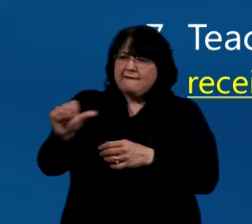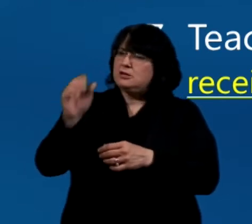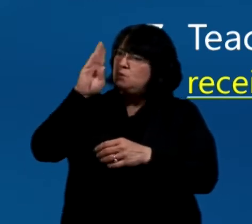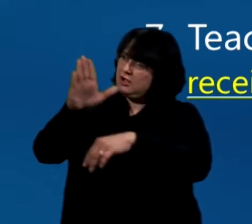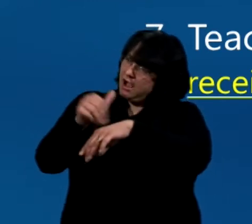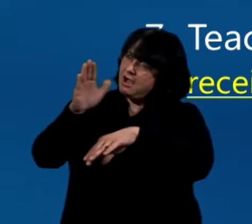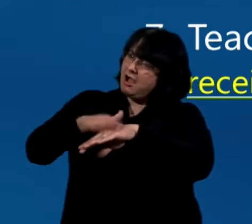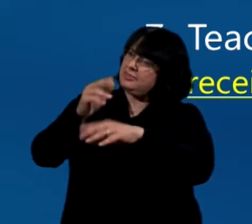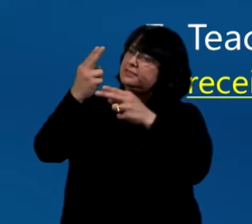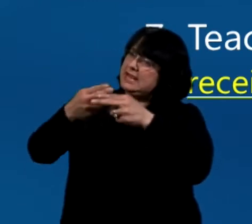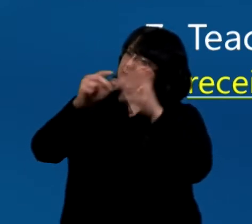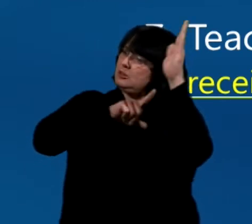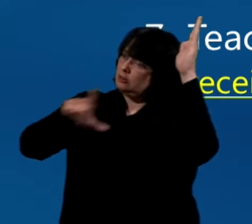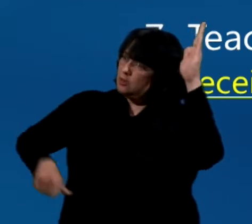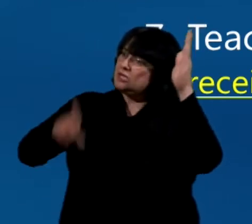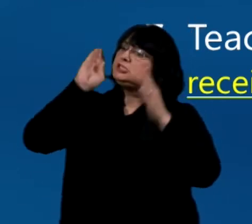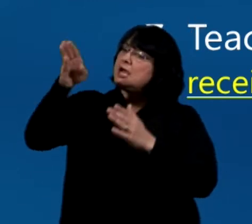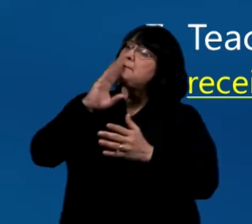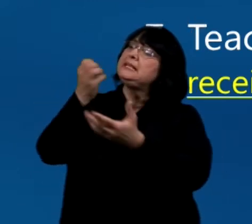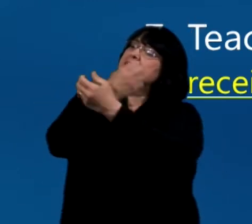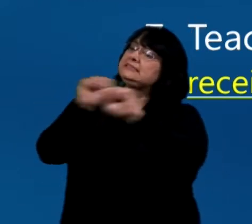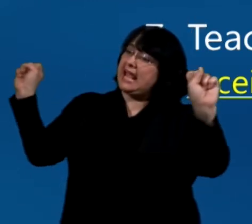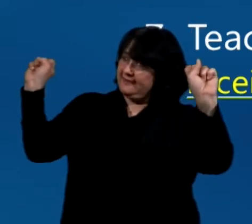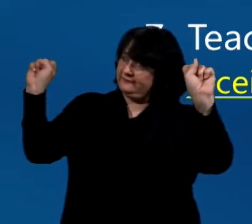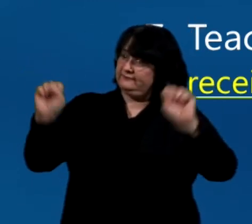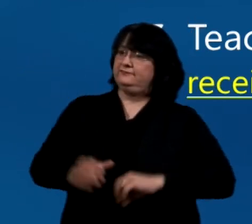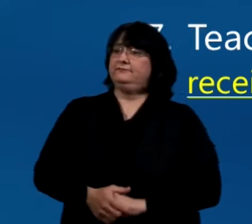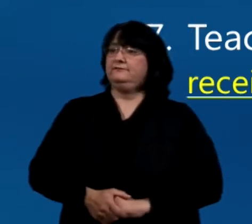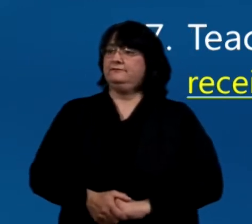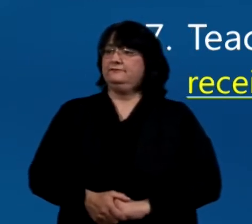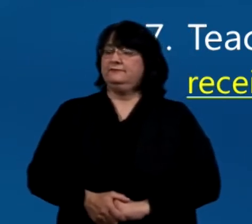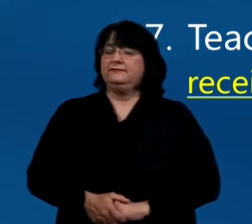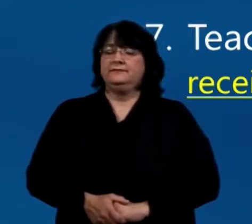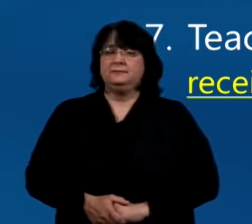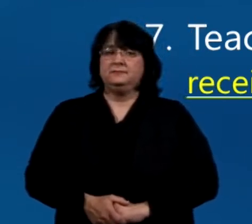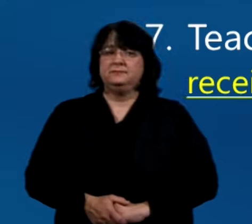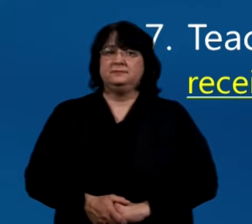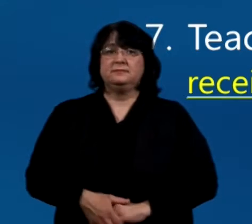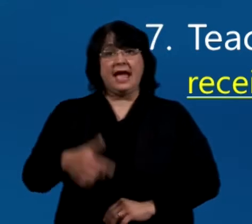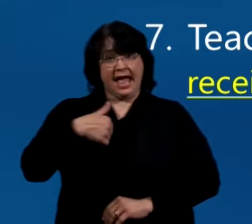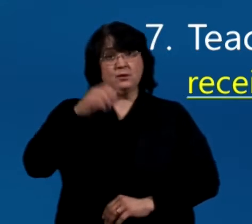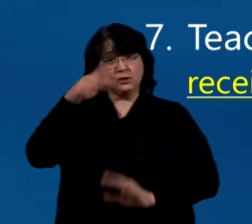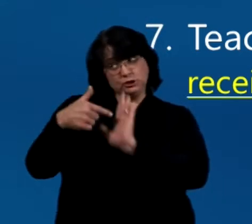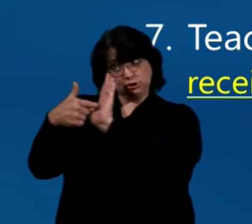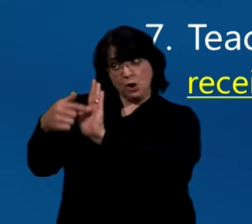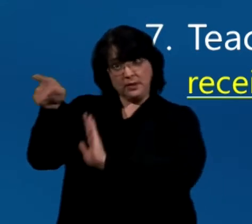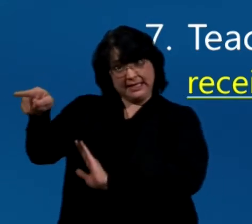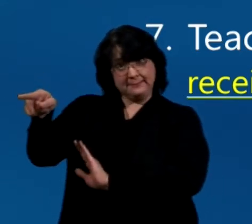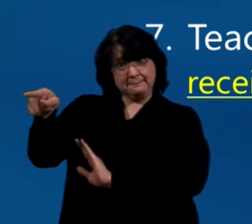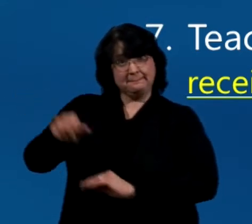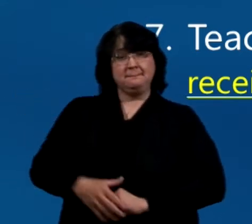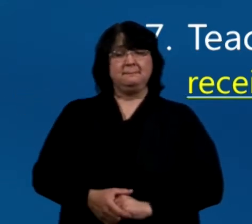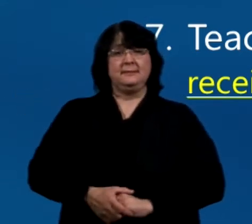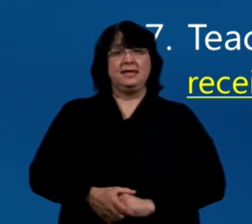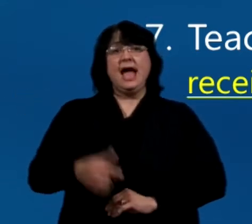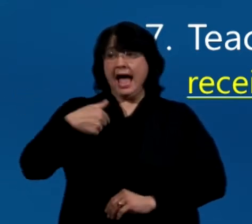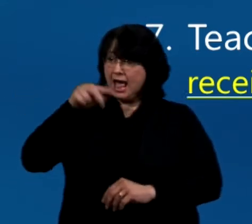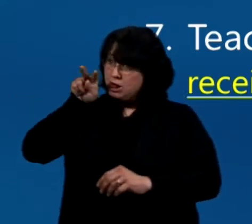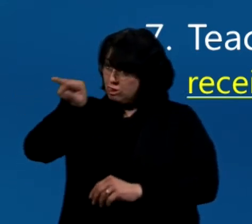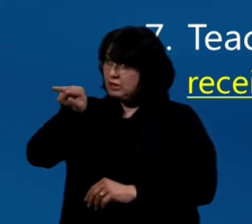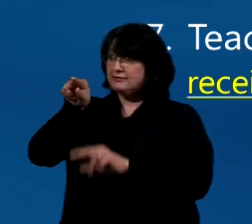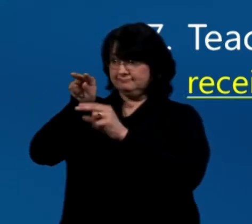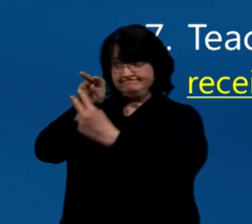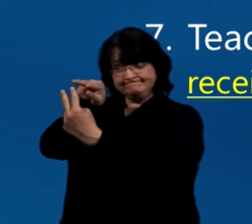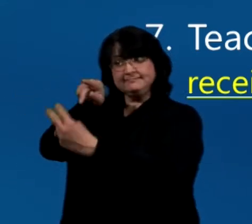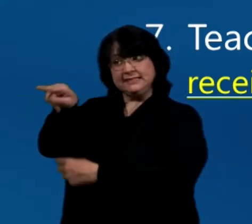name of the Lord shall be saved. I'm going to show him that. And I'm going to look at him and I'm going to